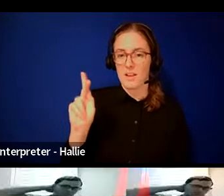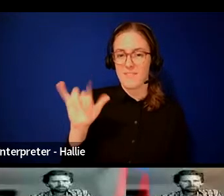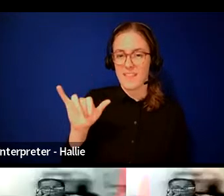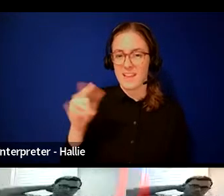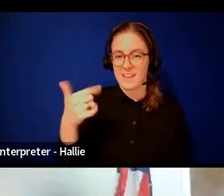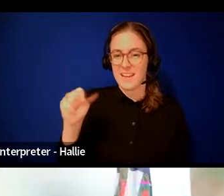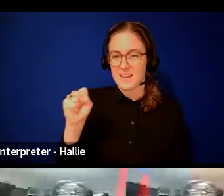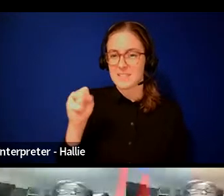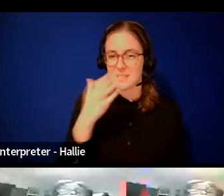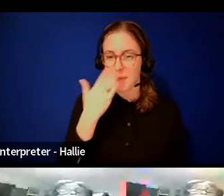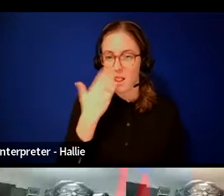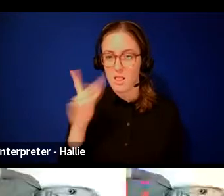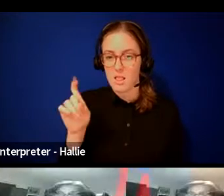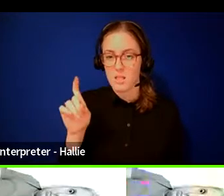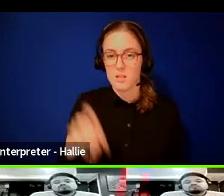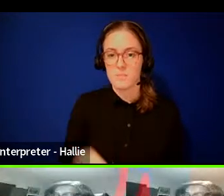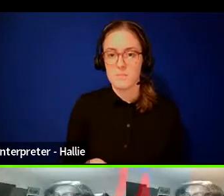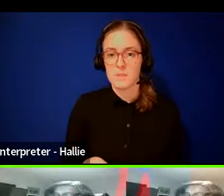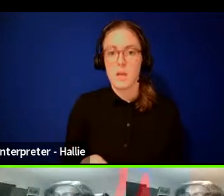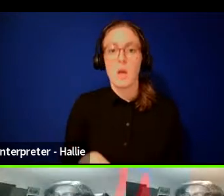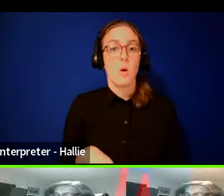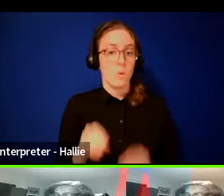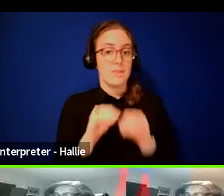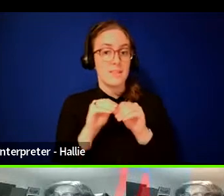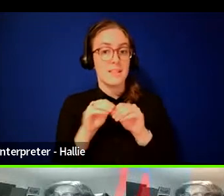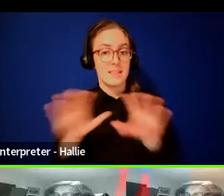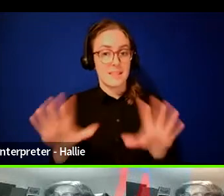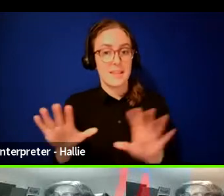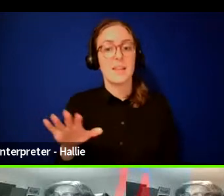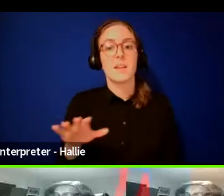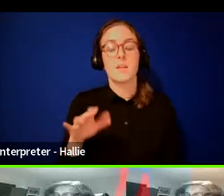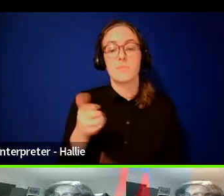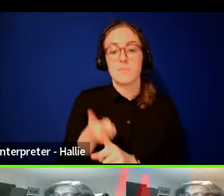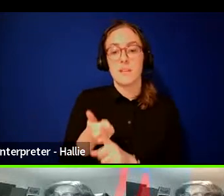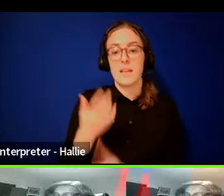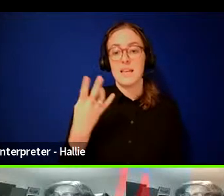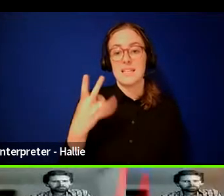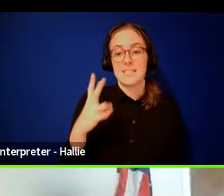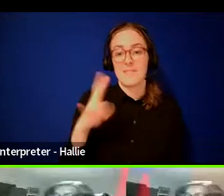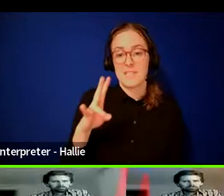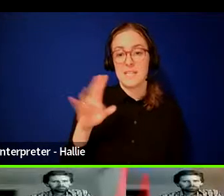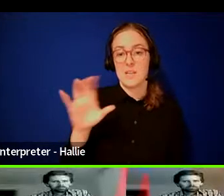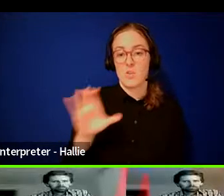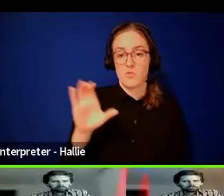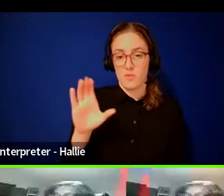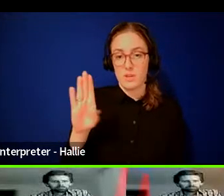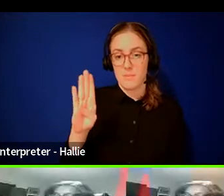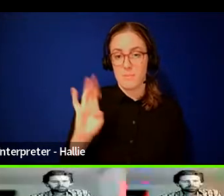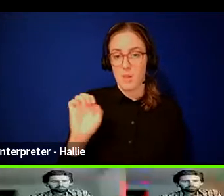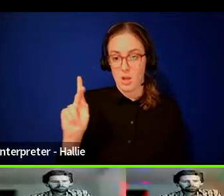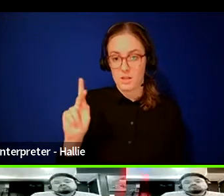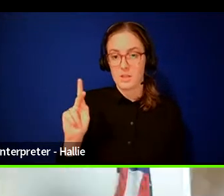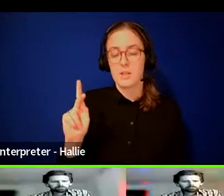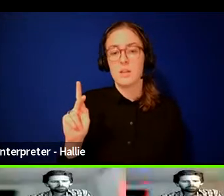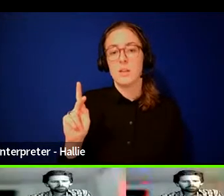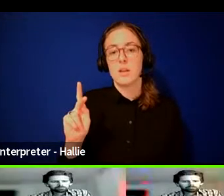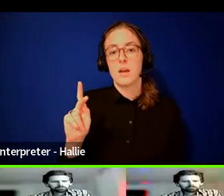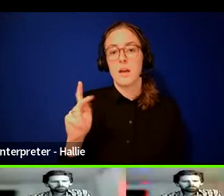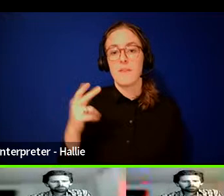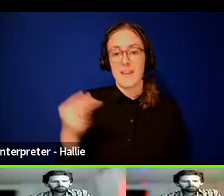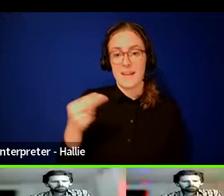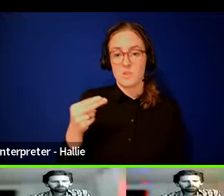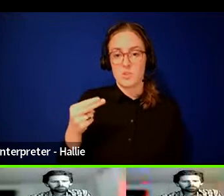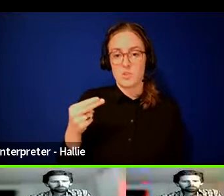smell? The leak was actually at the 1700 block of H